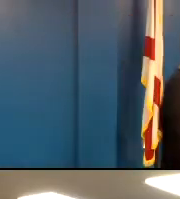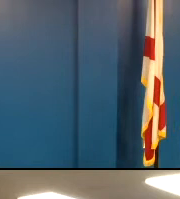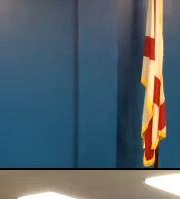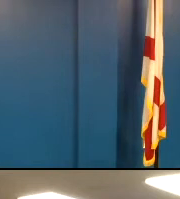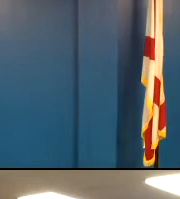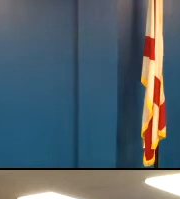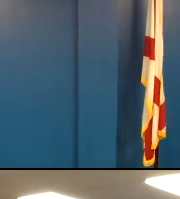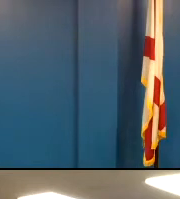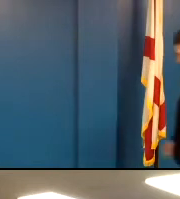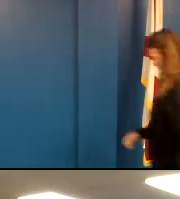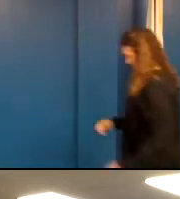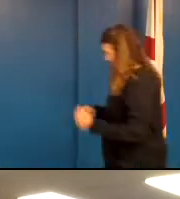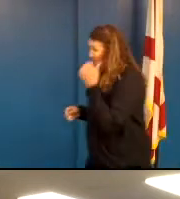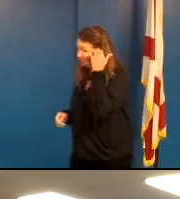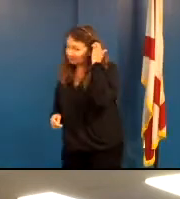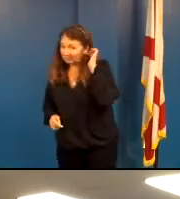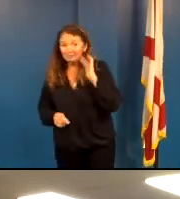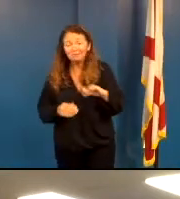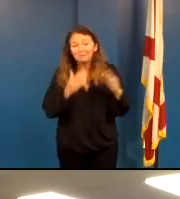Thank you. Thank you.